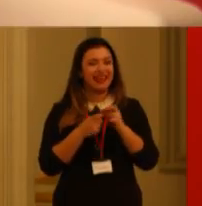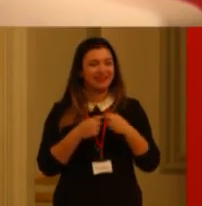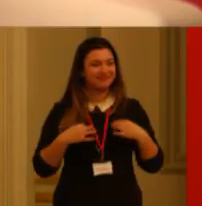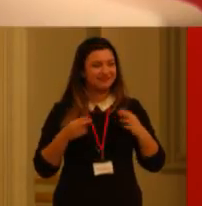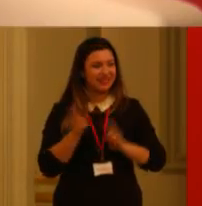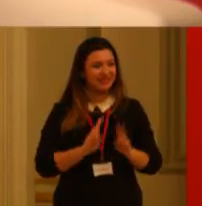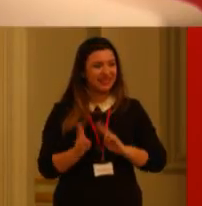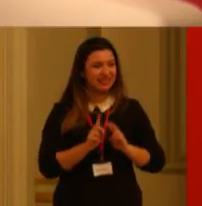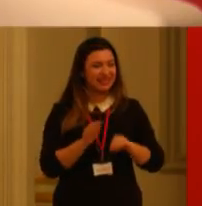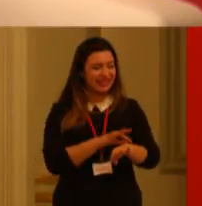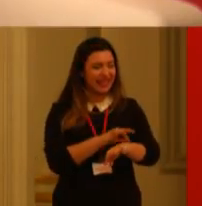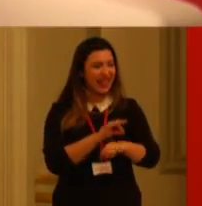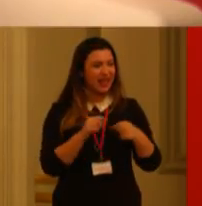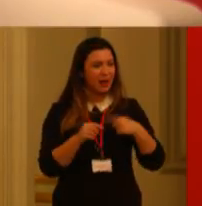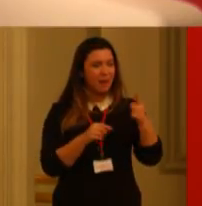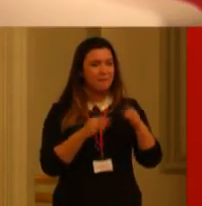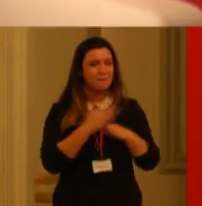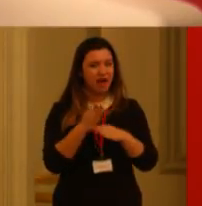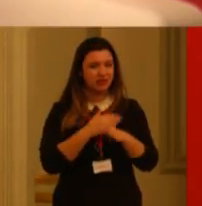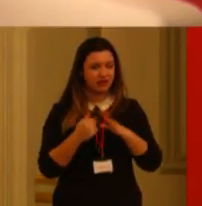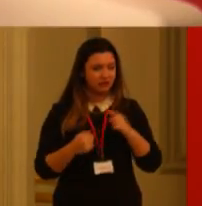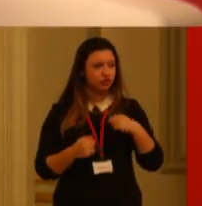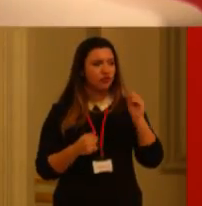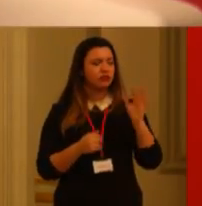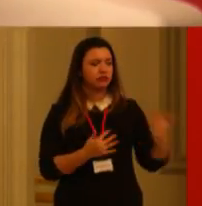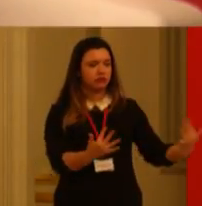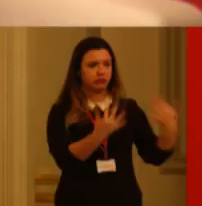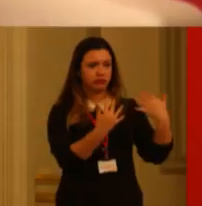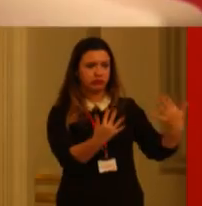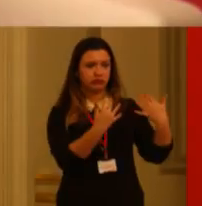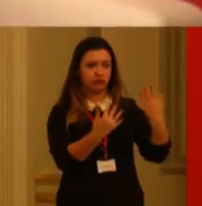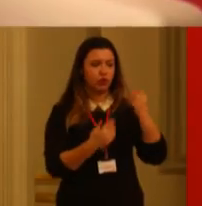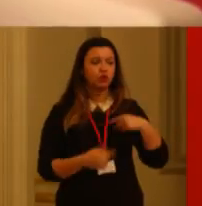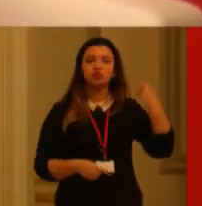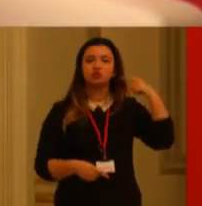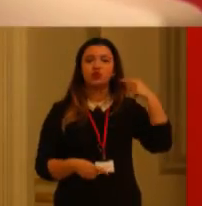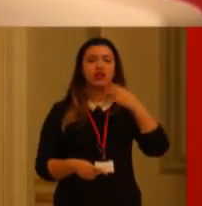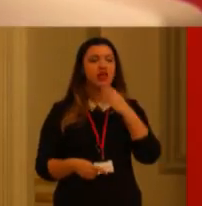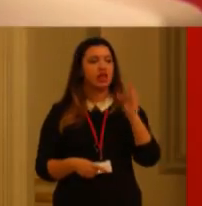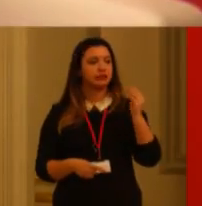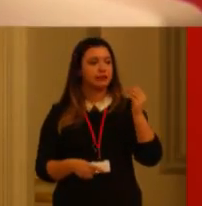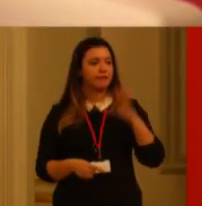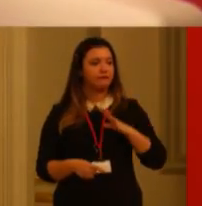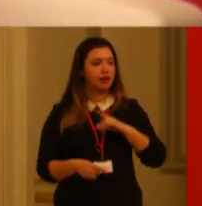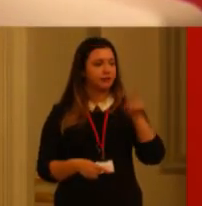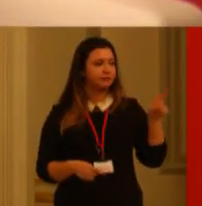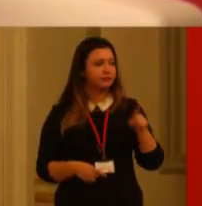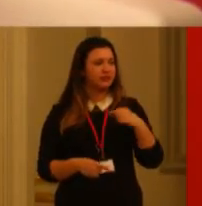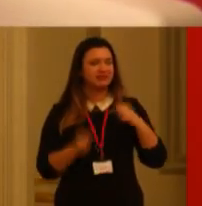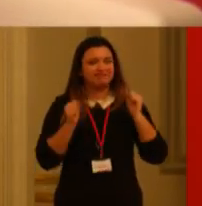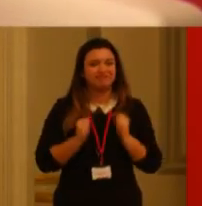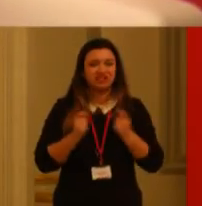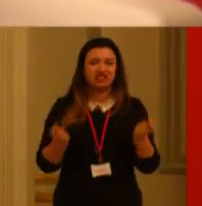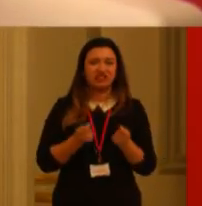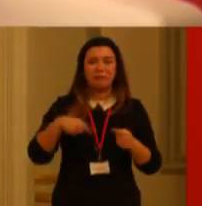leather shops and leather factories. They produce leather, and there is continuous